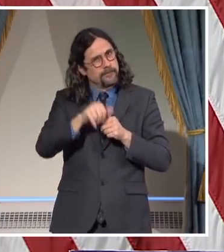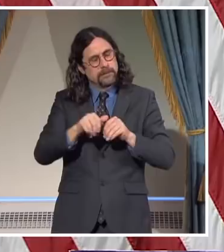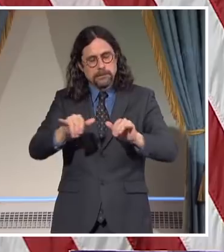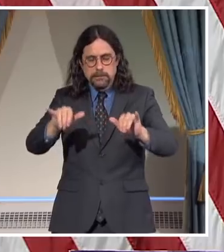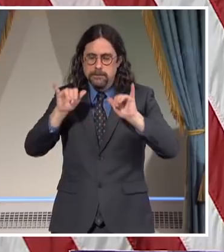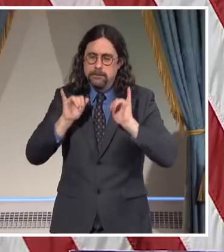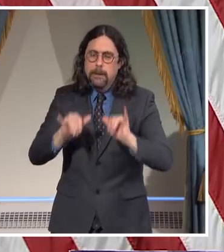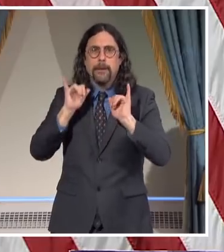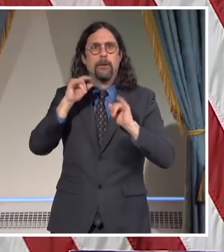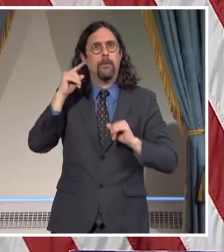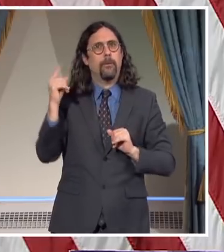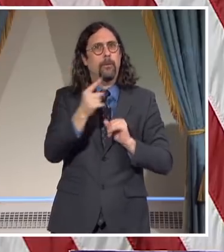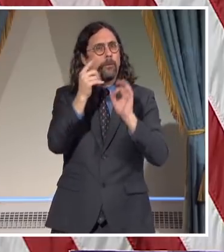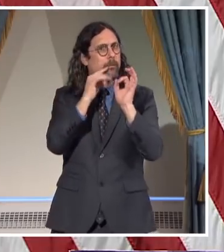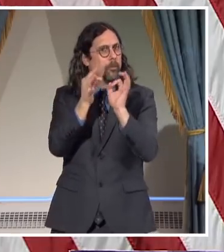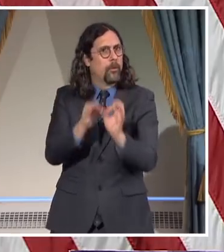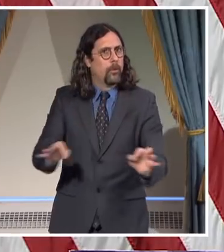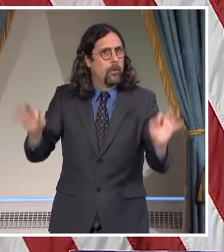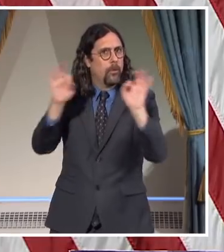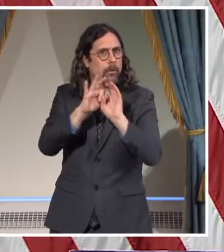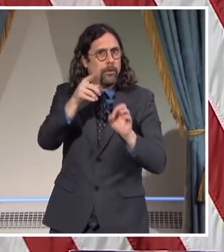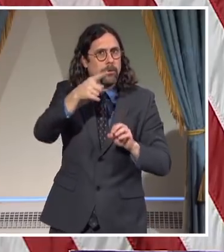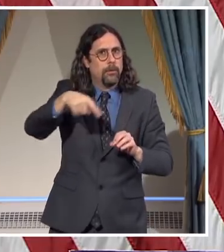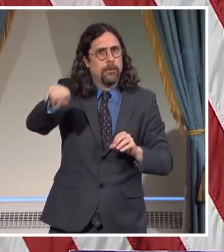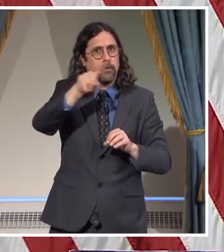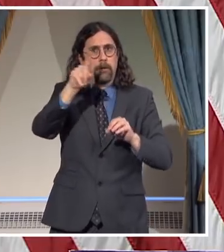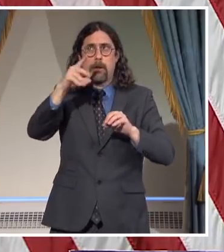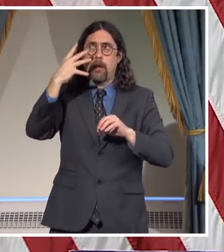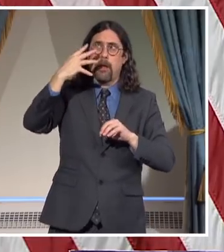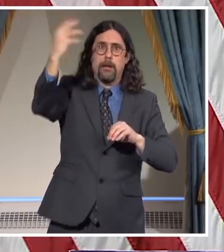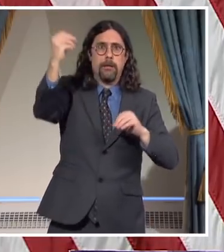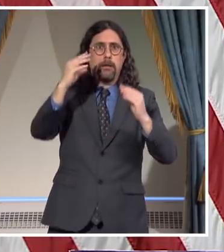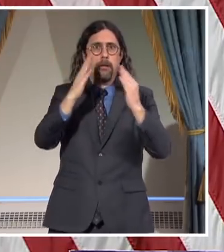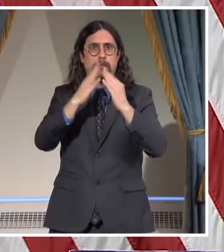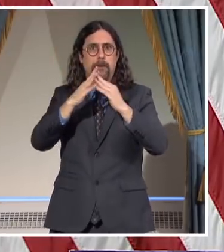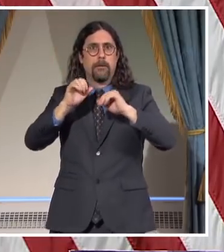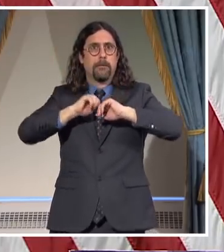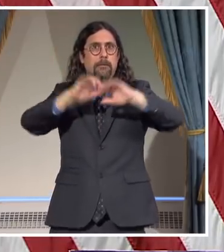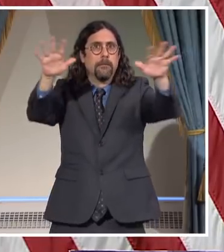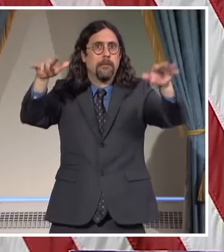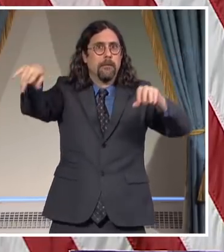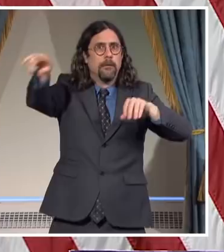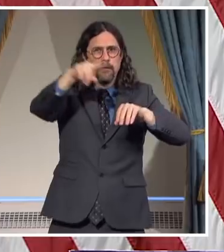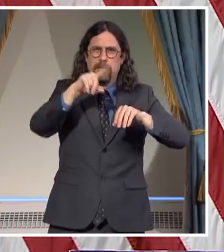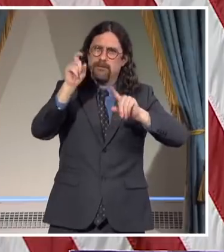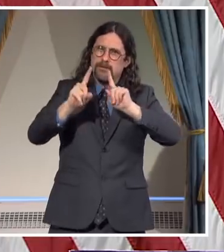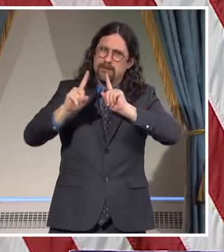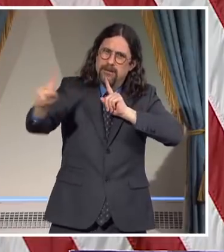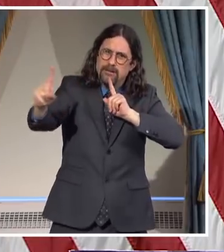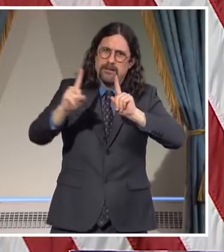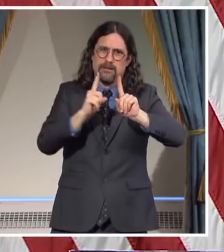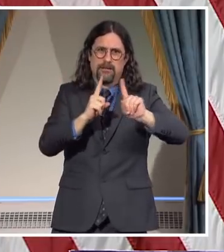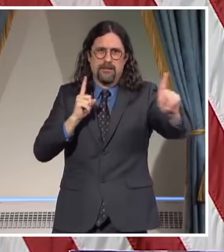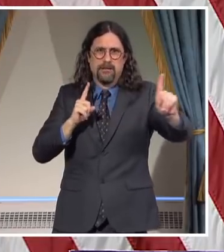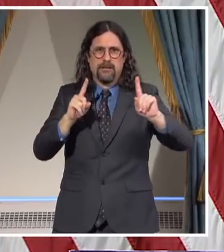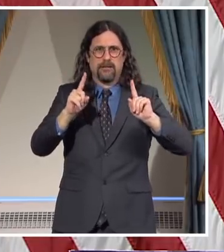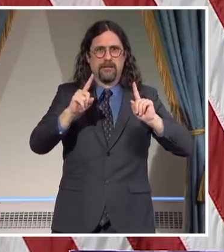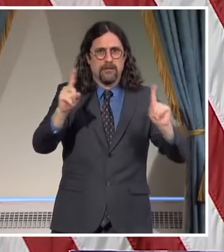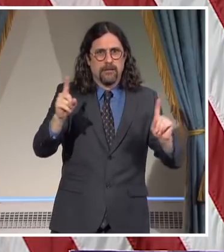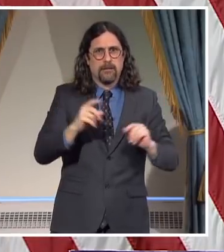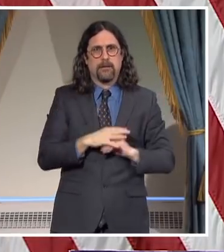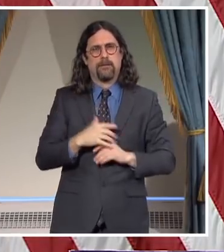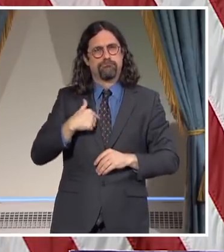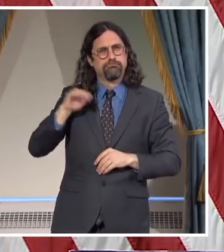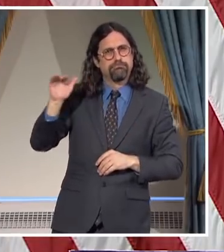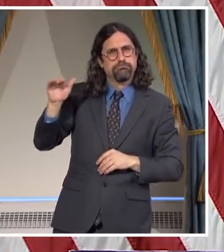thank New Yorkers. Overwhelmingly, I've talked to the police commissioner constantly. I've gotten statistics from numerous agencies.